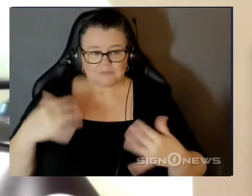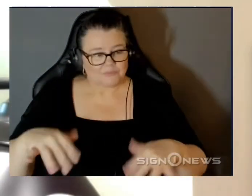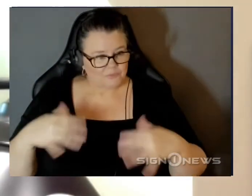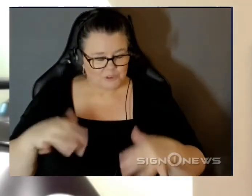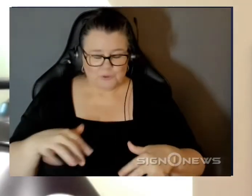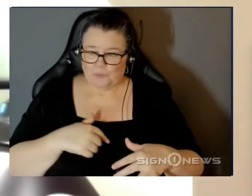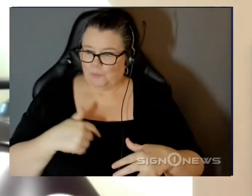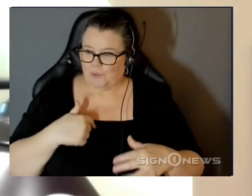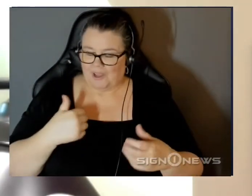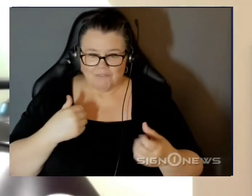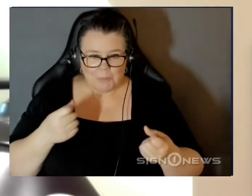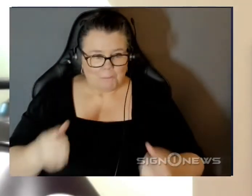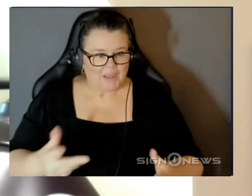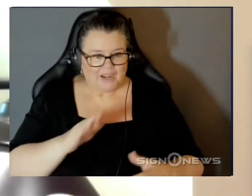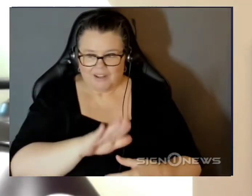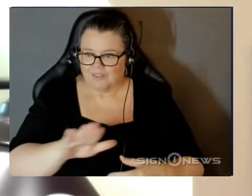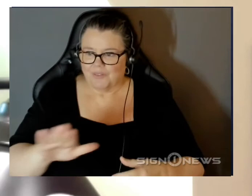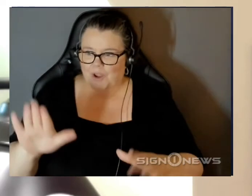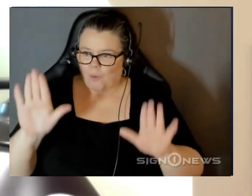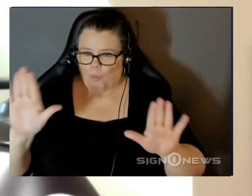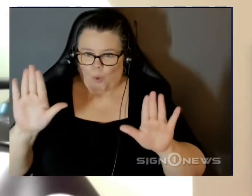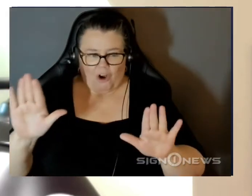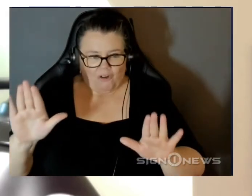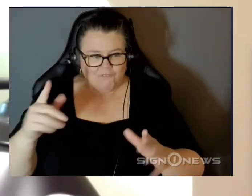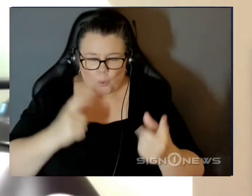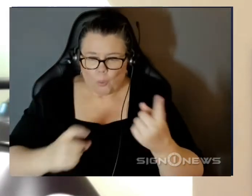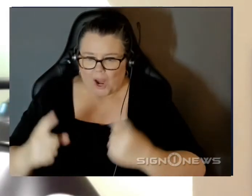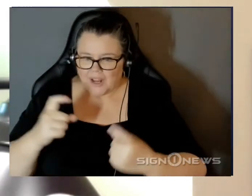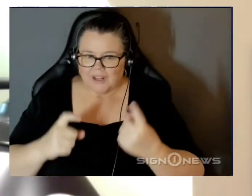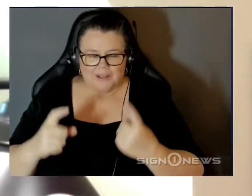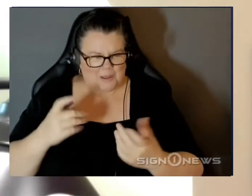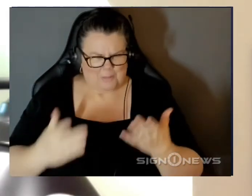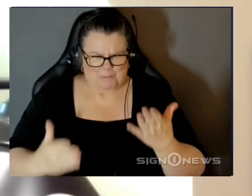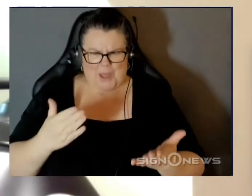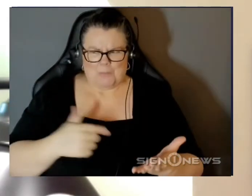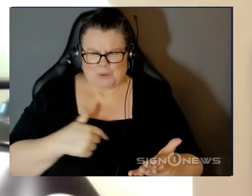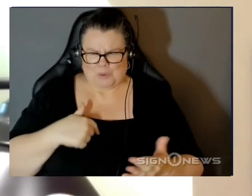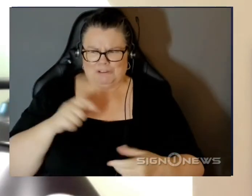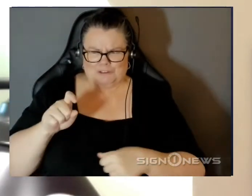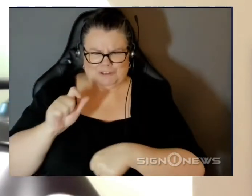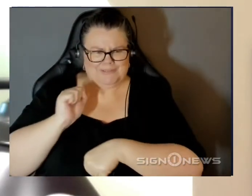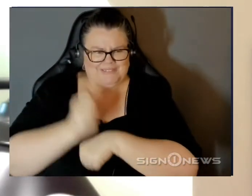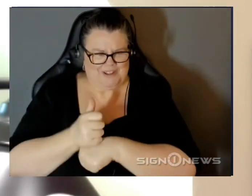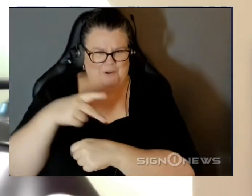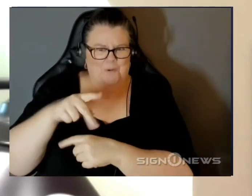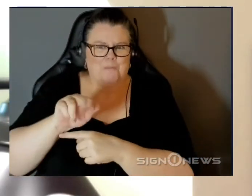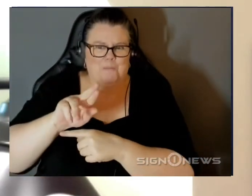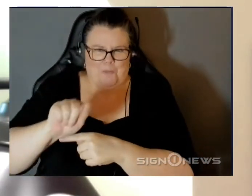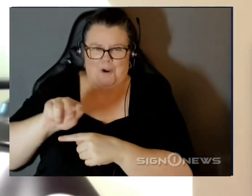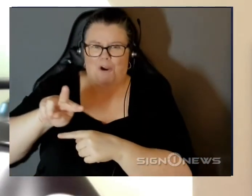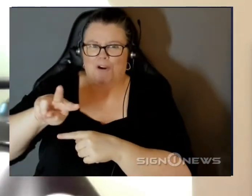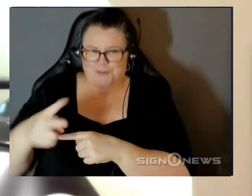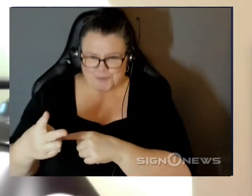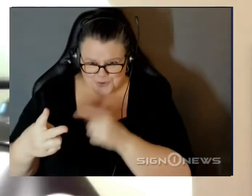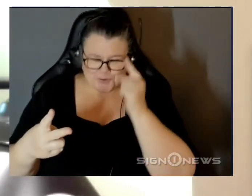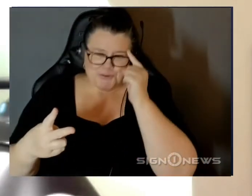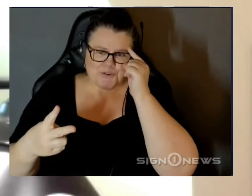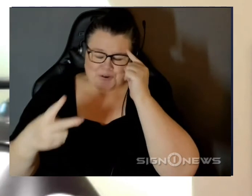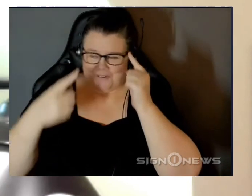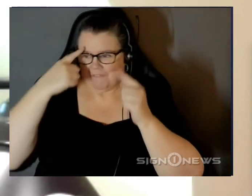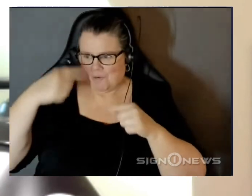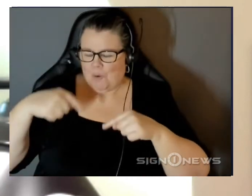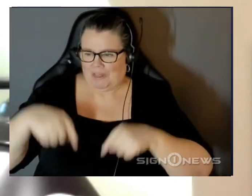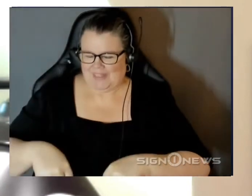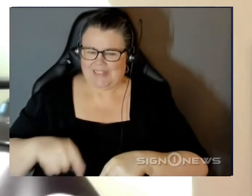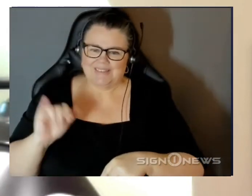wondering if it makes sense to see about scheduling like a part 2 to this at some point, sort of a 201 instead of the 101. We can talk about that and maybe we